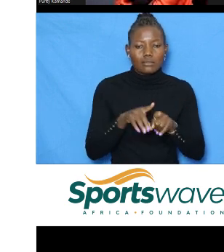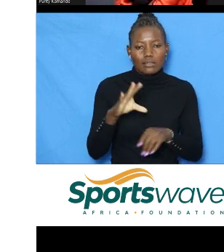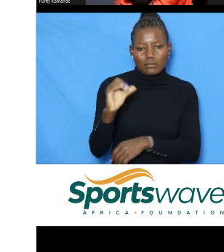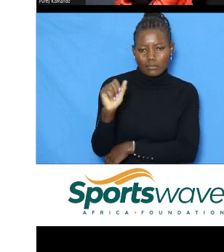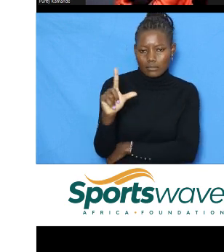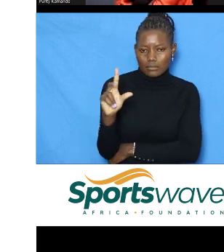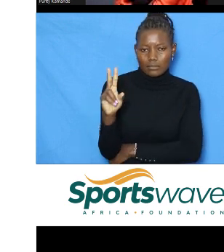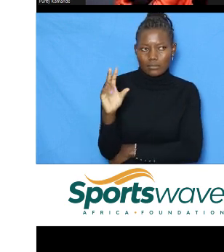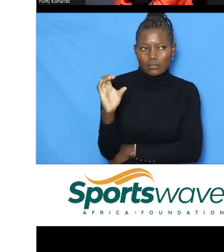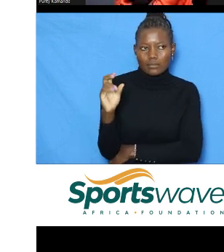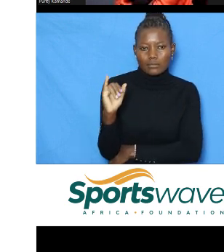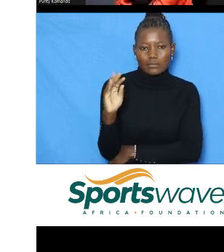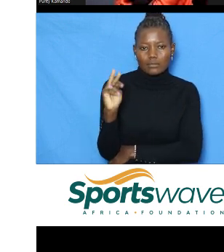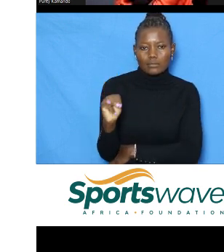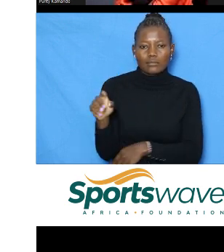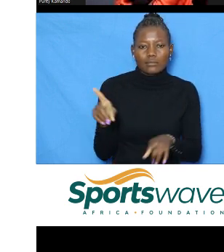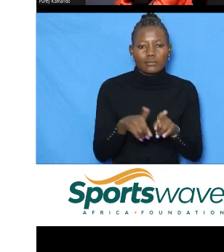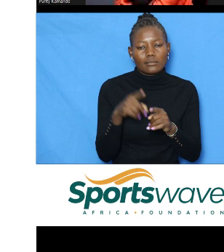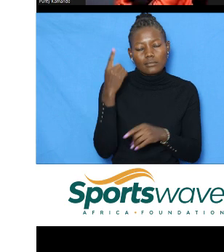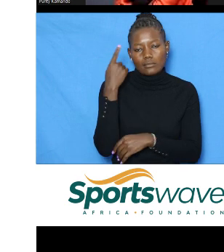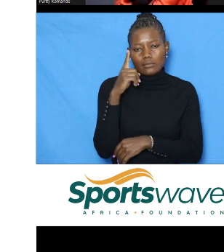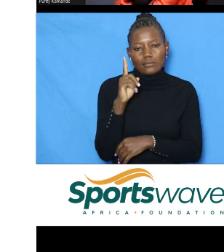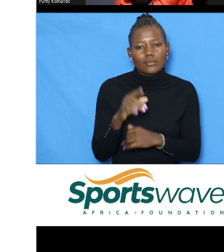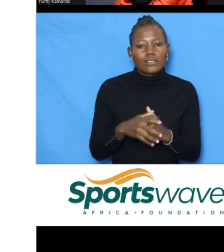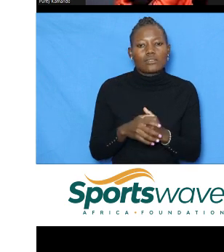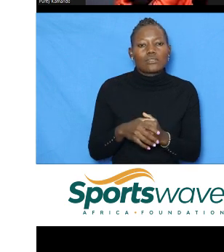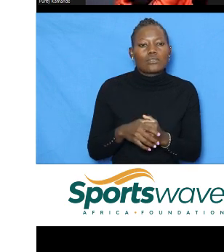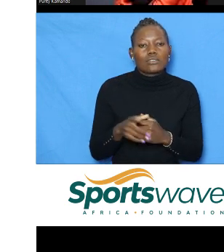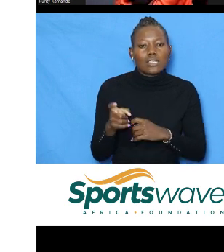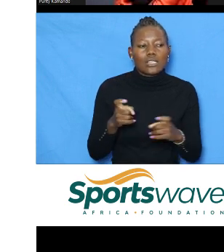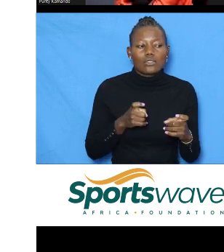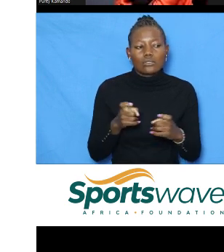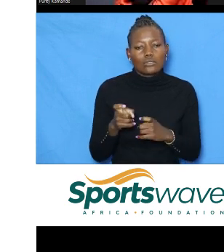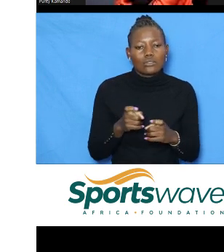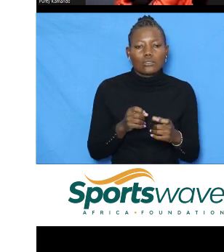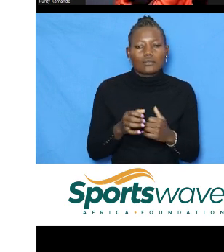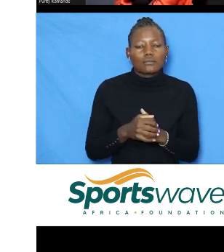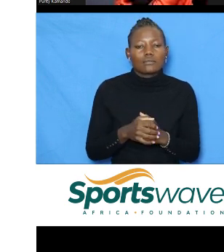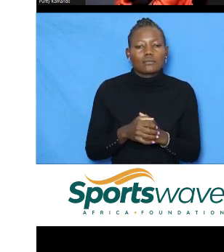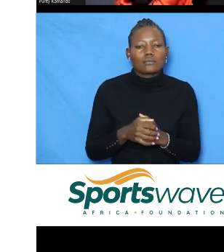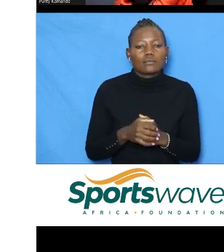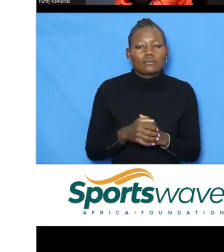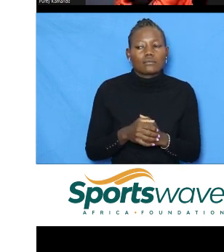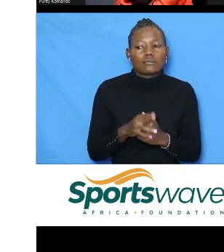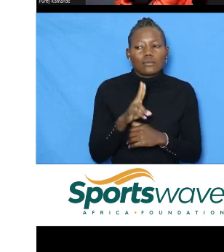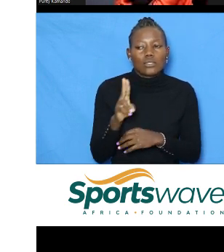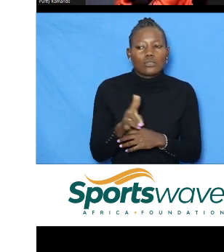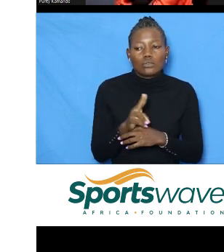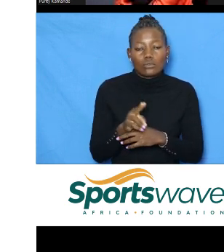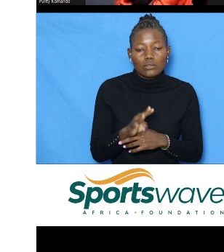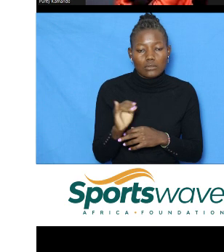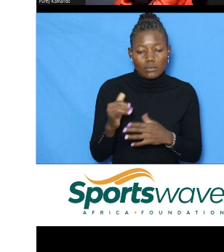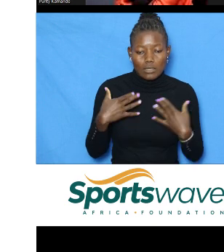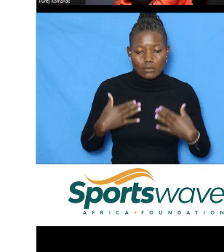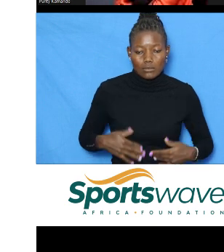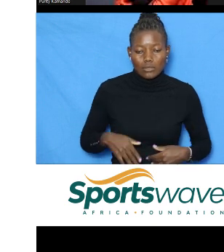go hand in hand. So also for the absorption and regulation of calcium, for calcium to be taken up by your body, for